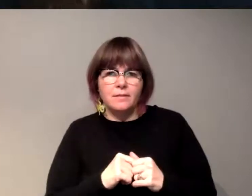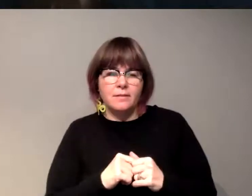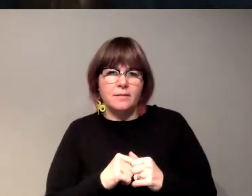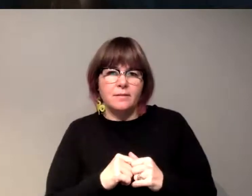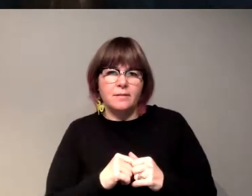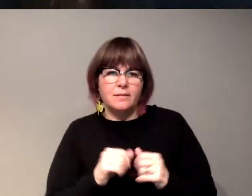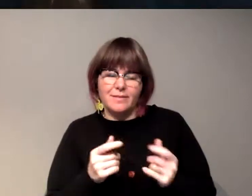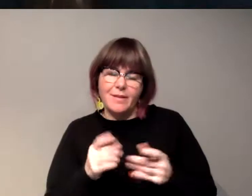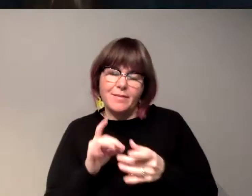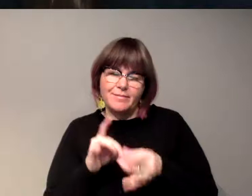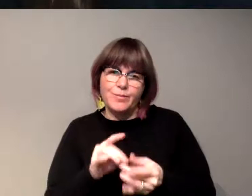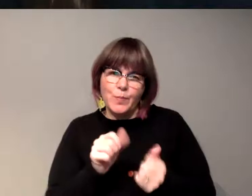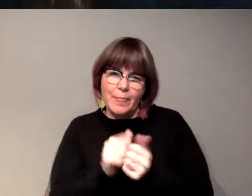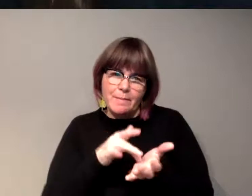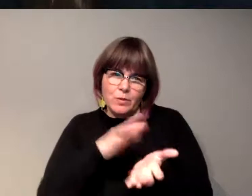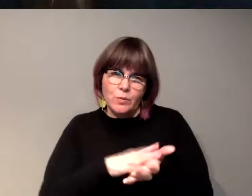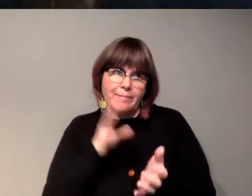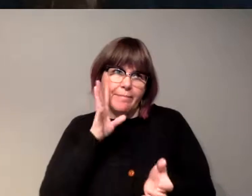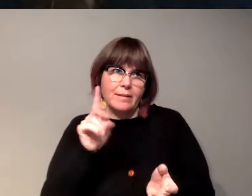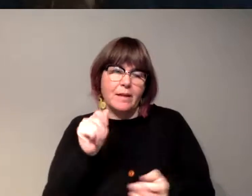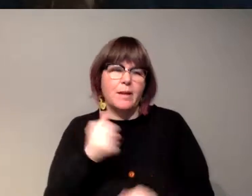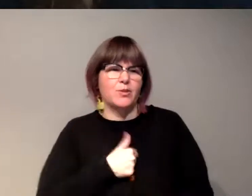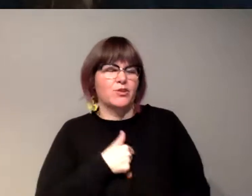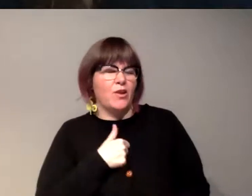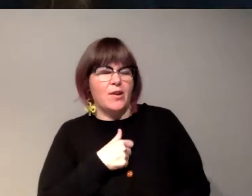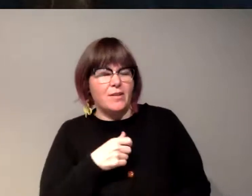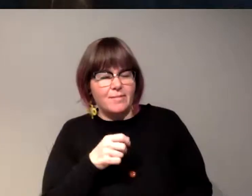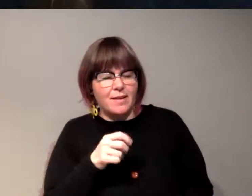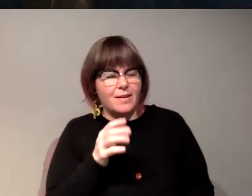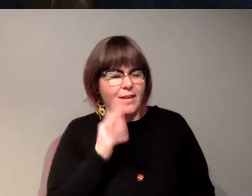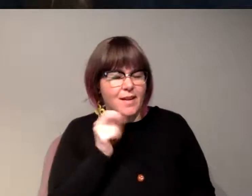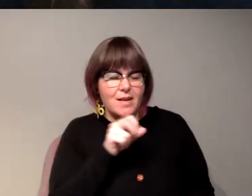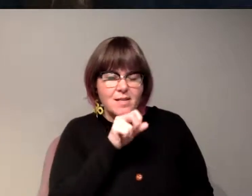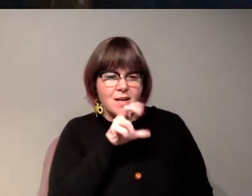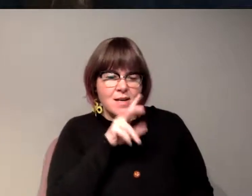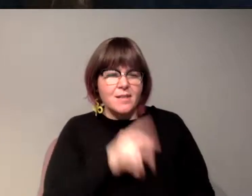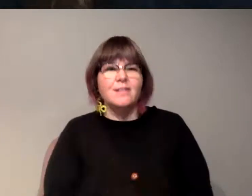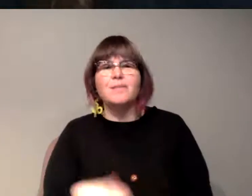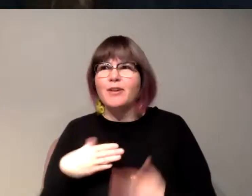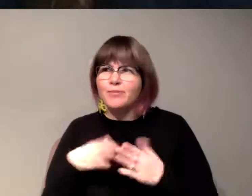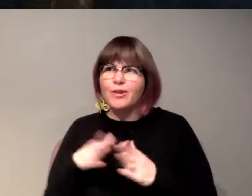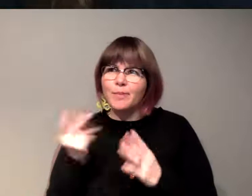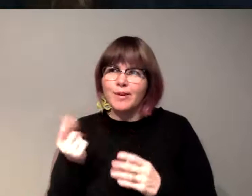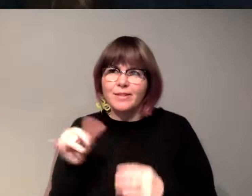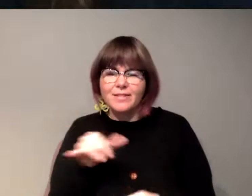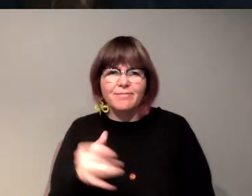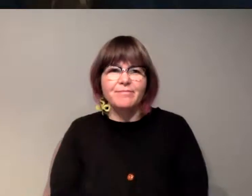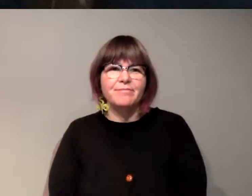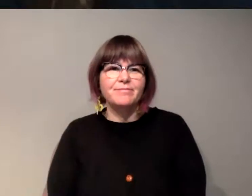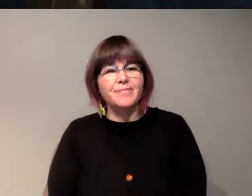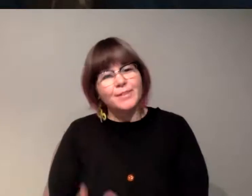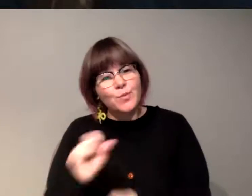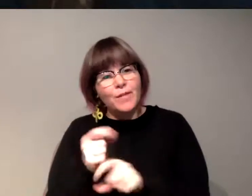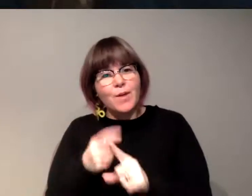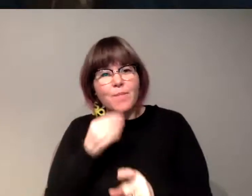middle school students? I'm sorry about my cat screaming. No, it's fine. My dog was barking too. It's just part of working from home. My